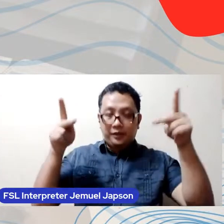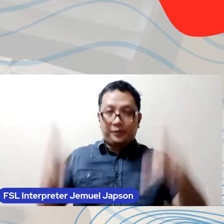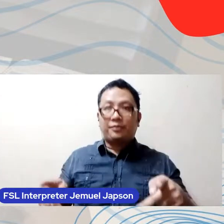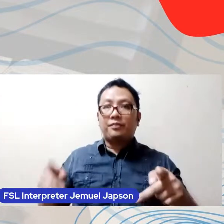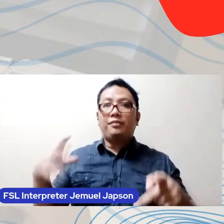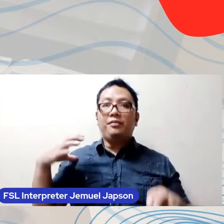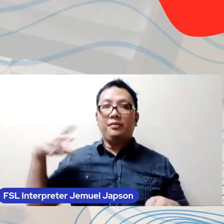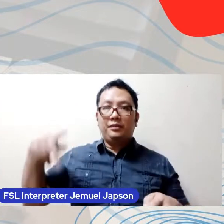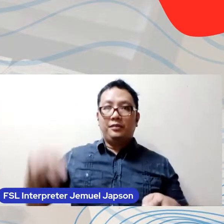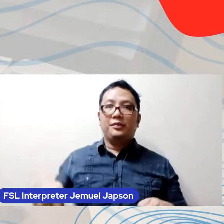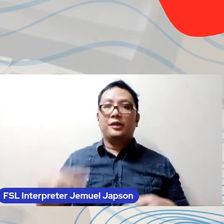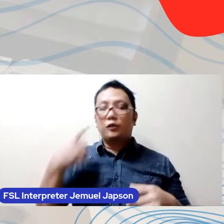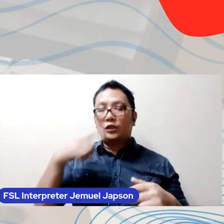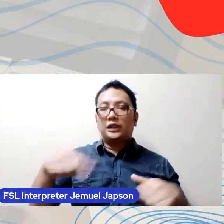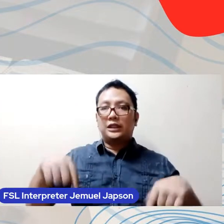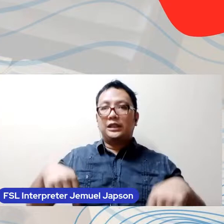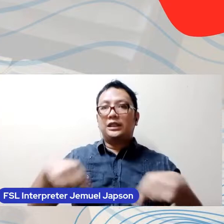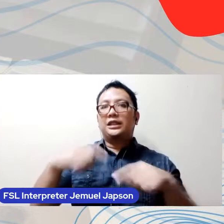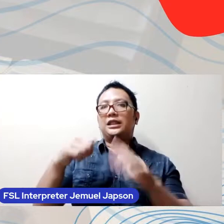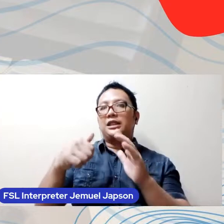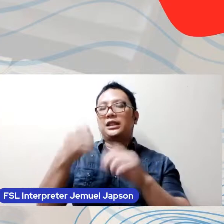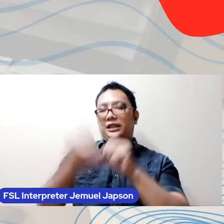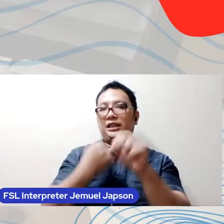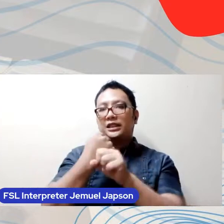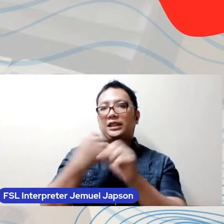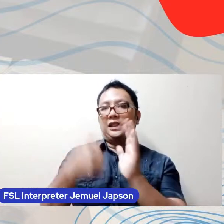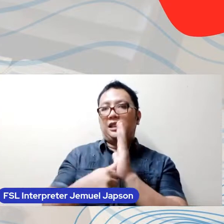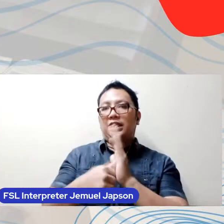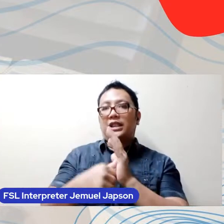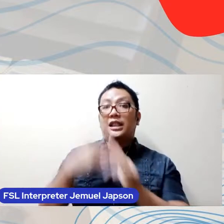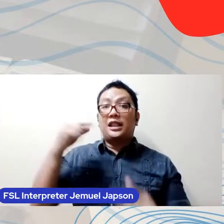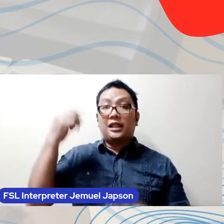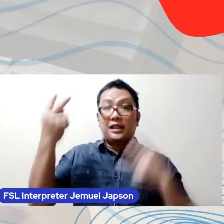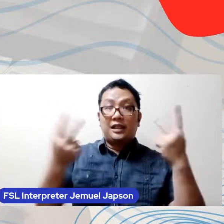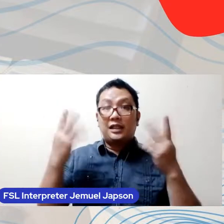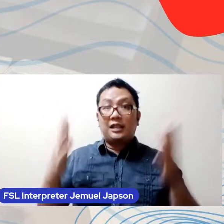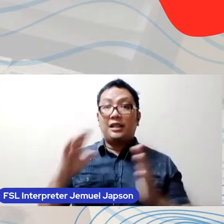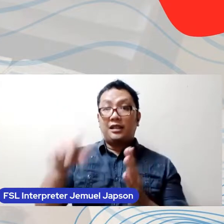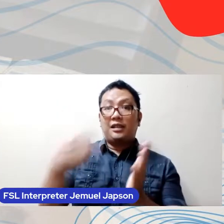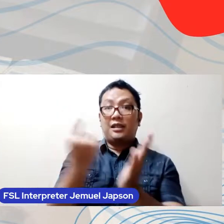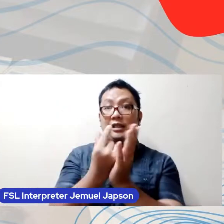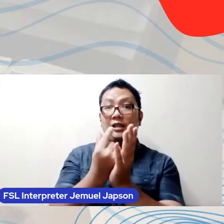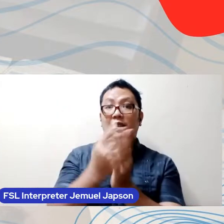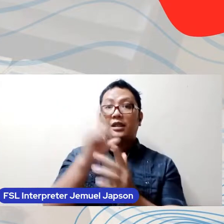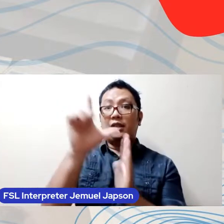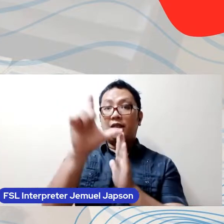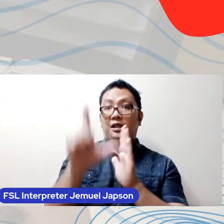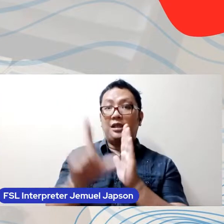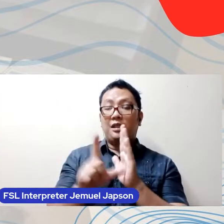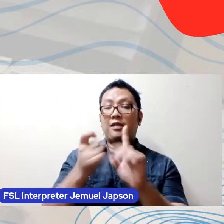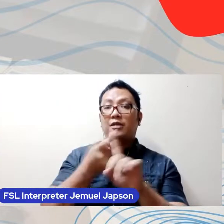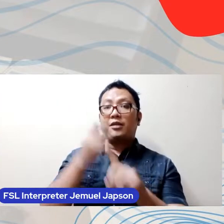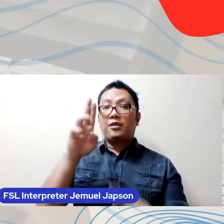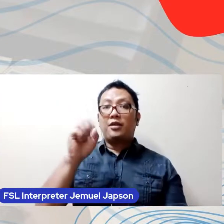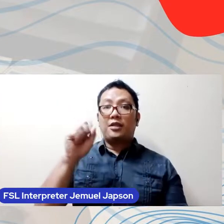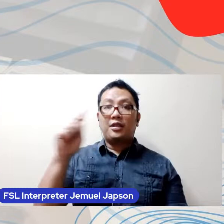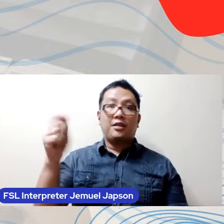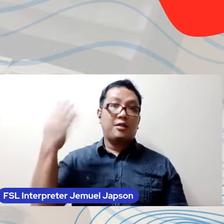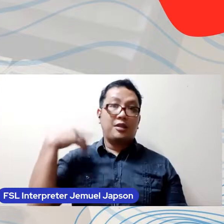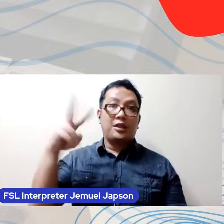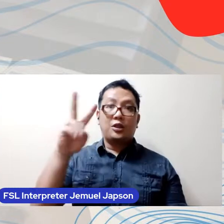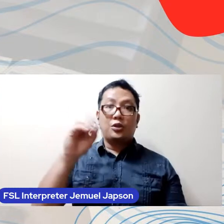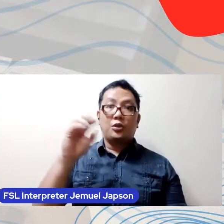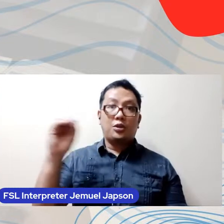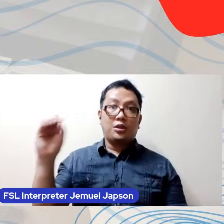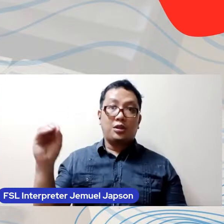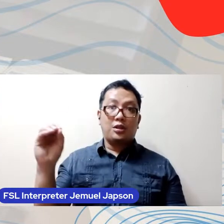for this year's elections. One of our guests for tonight graduated law from the University of Santo Tomas in the year 2000.